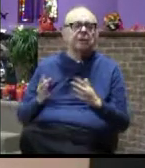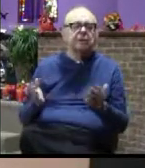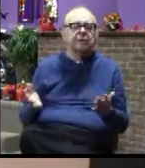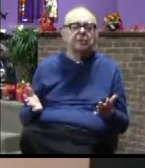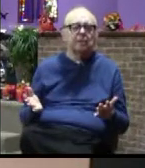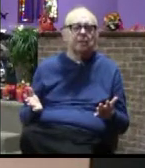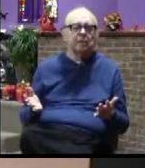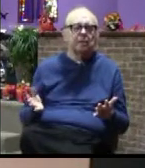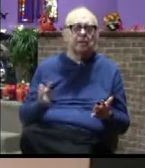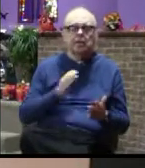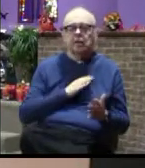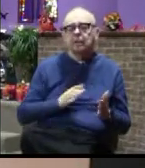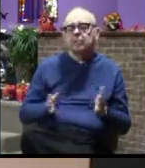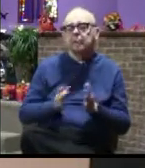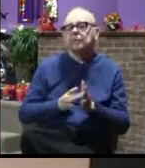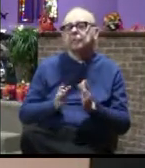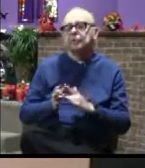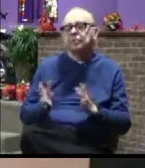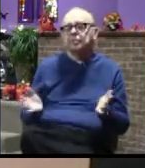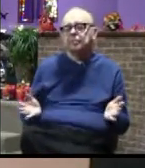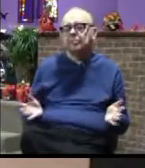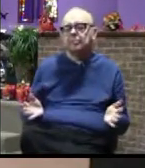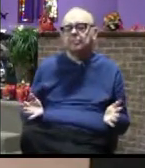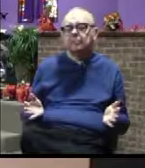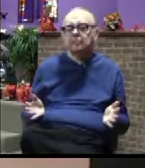in Christ Jesus. Jesus.